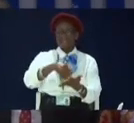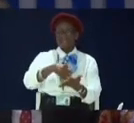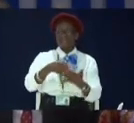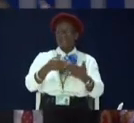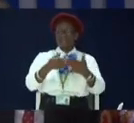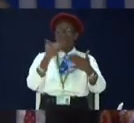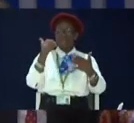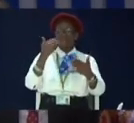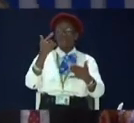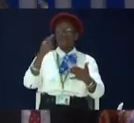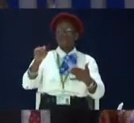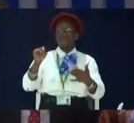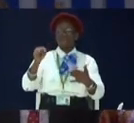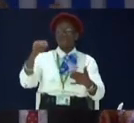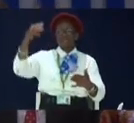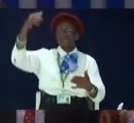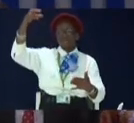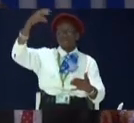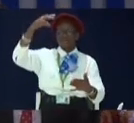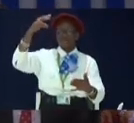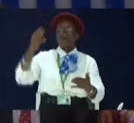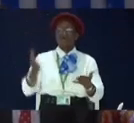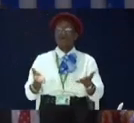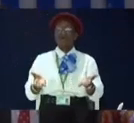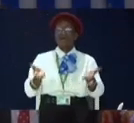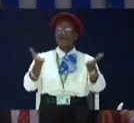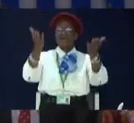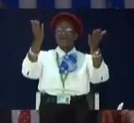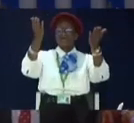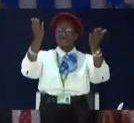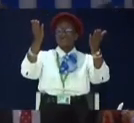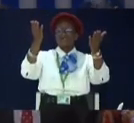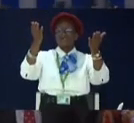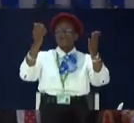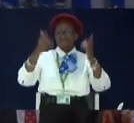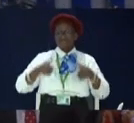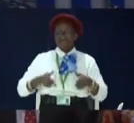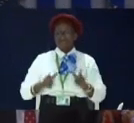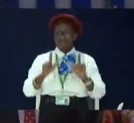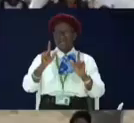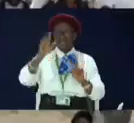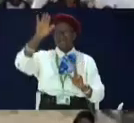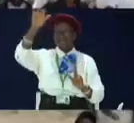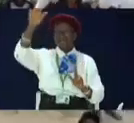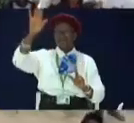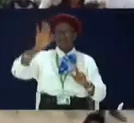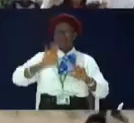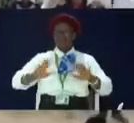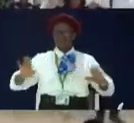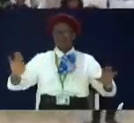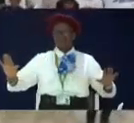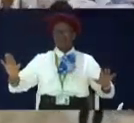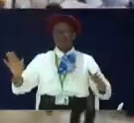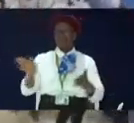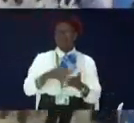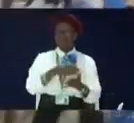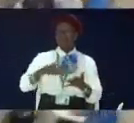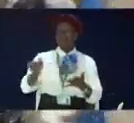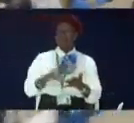the sun rises. Kí òòrùn ó tó yọ. Let your children sing for victory.